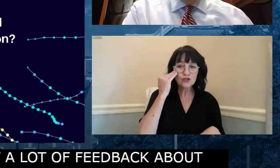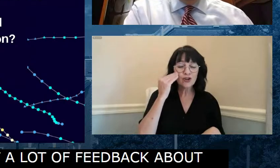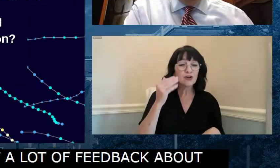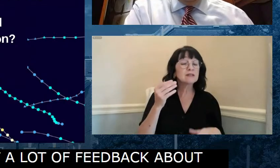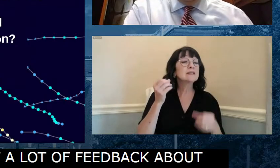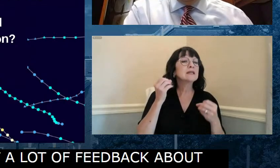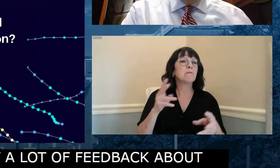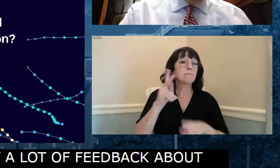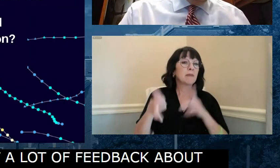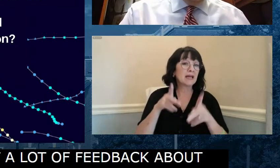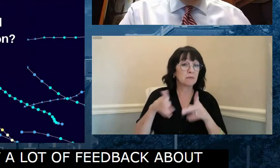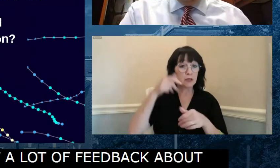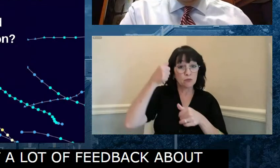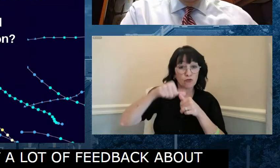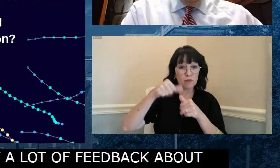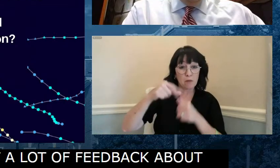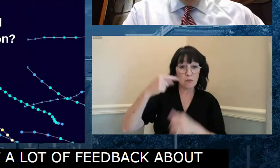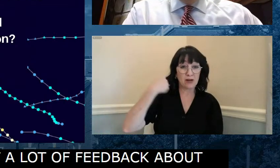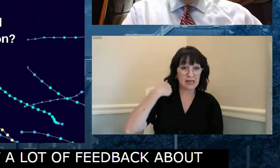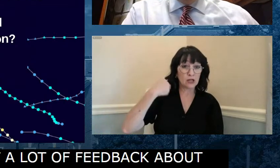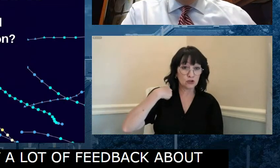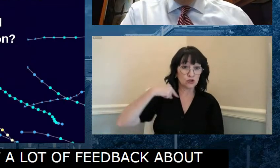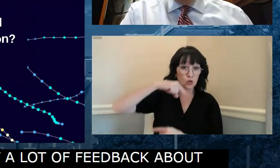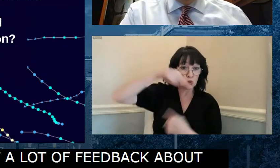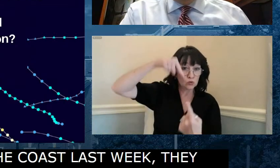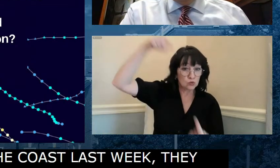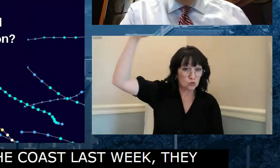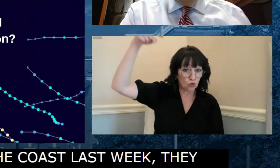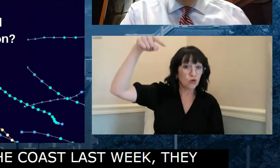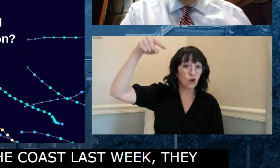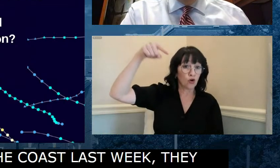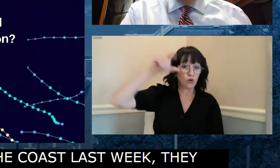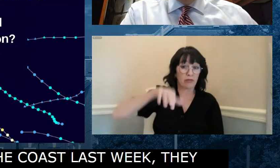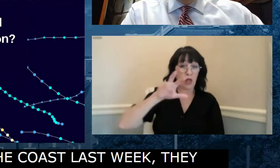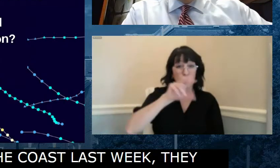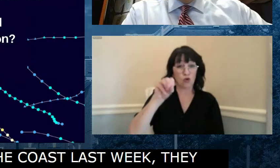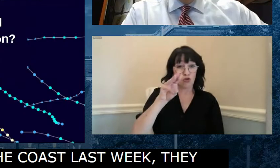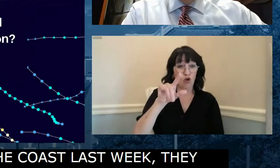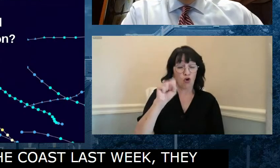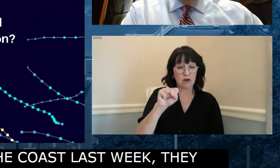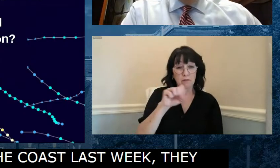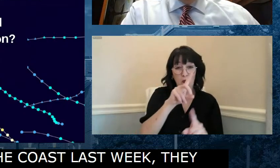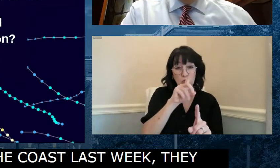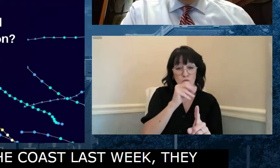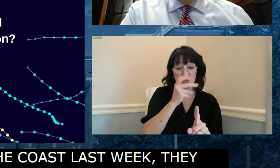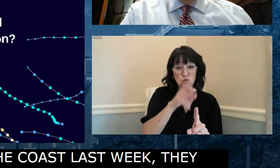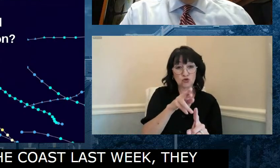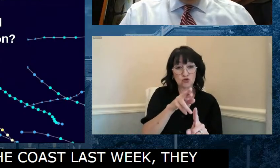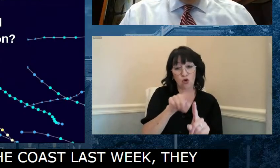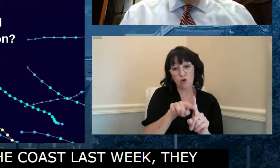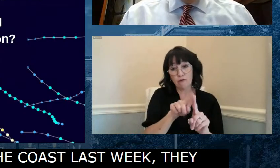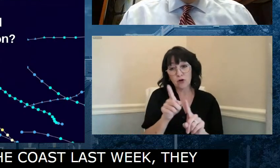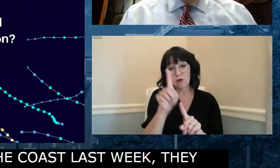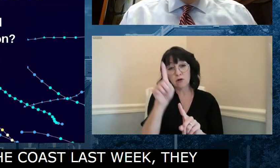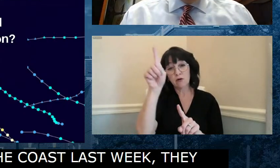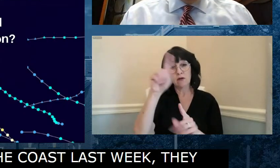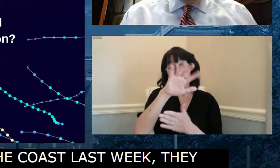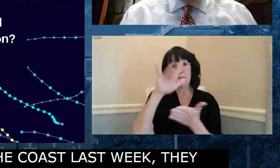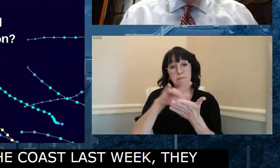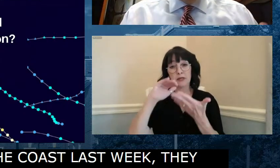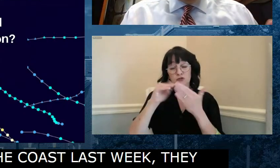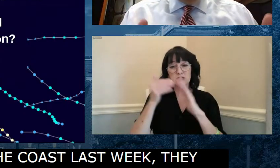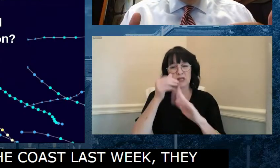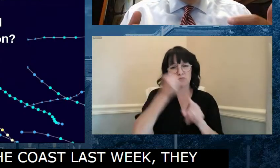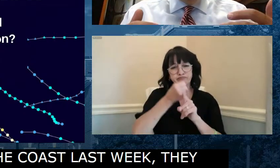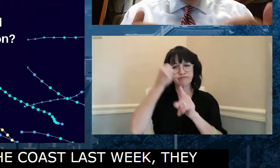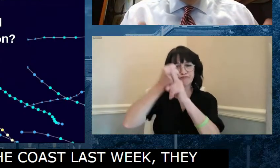which had multiple tornadoes. A tornado that went over 30 miles from Dover up through Middletown. But you